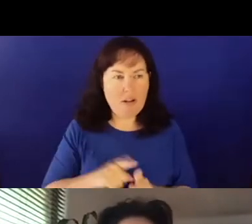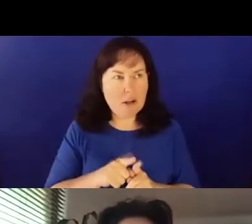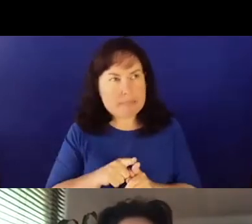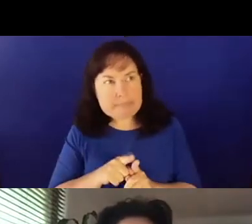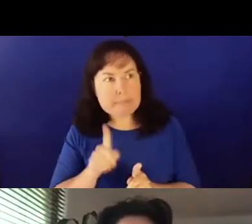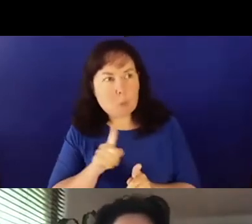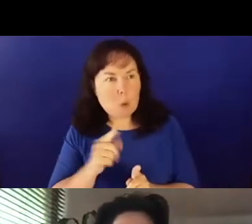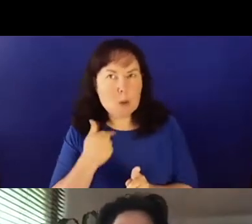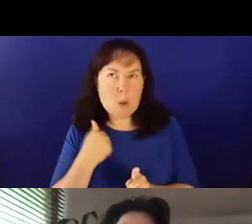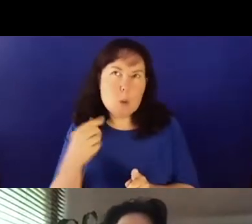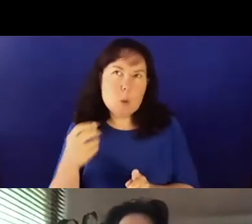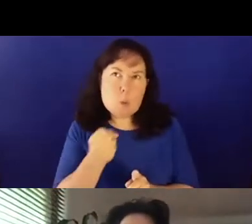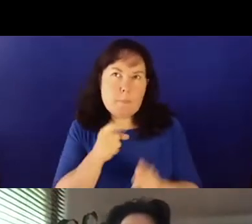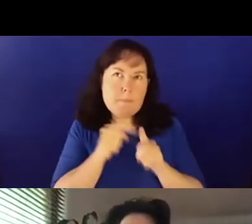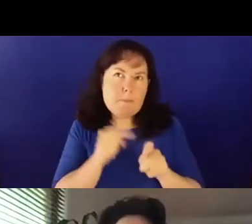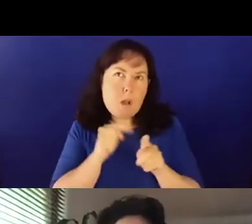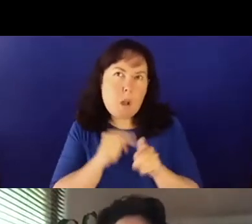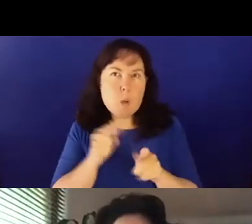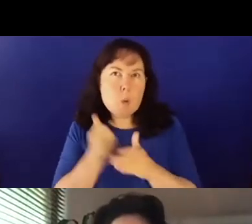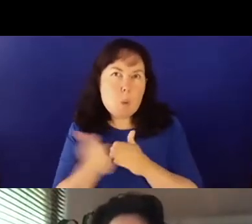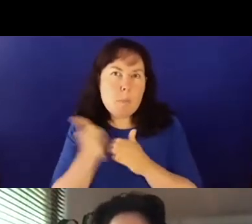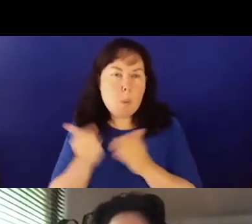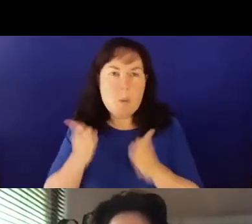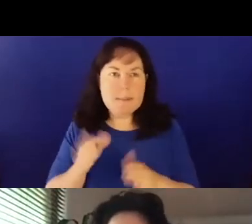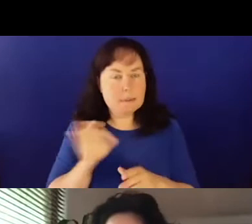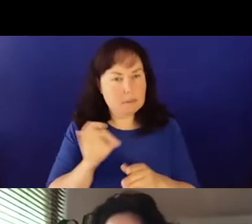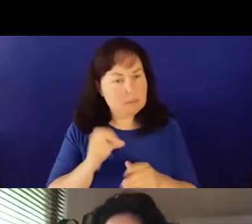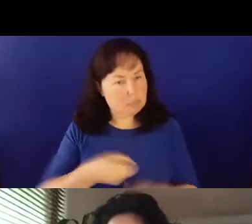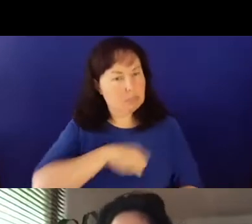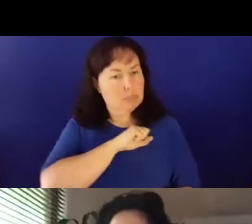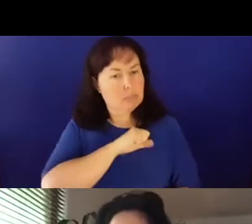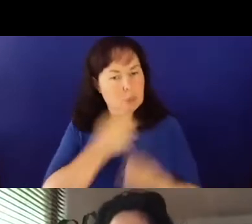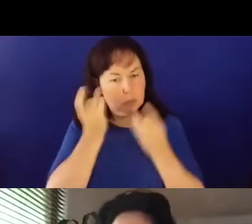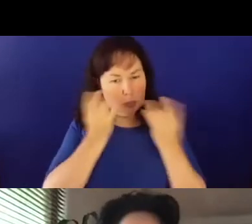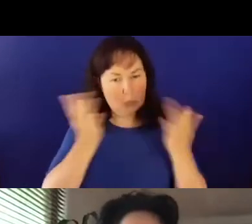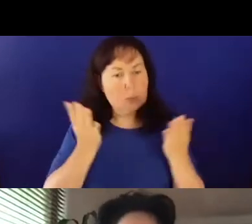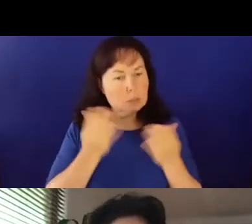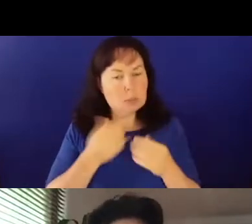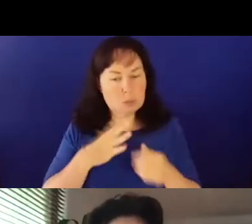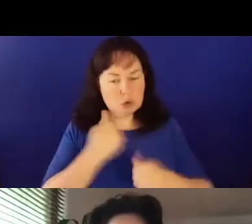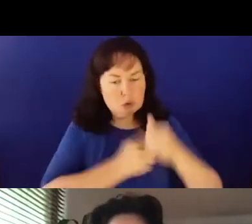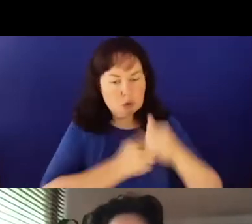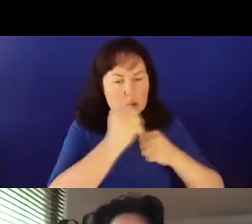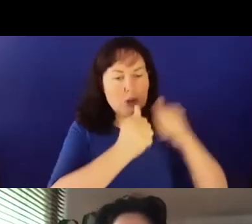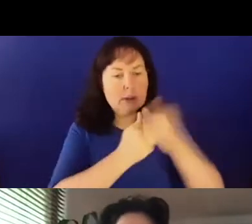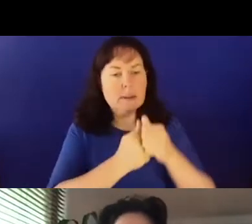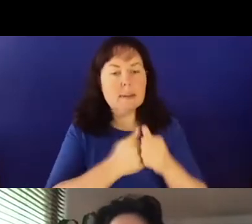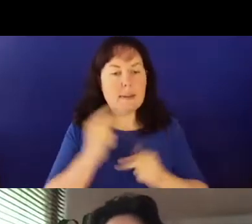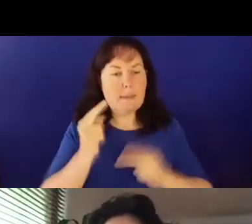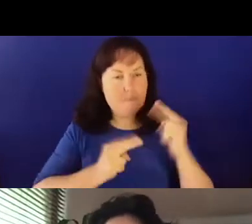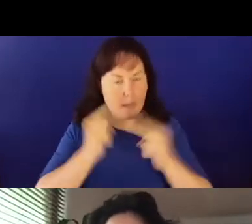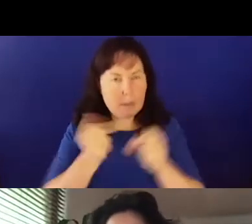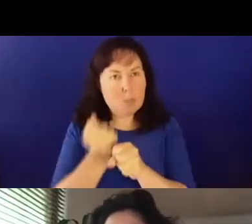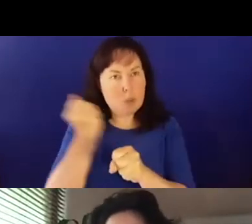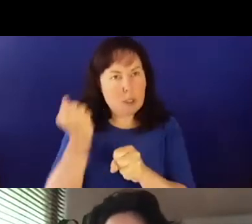in work, in short form work, I think, but also in this particular initiative with that really structured development and production pipeline with a